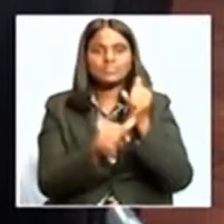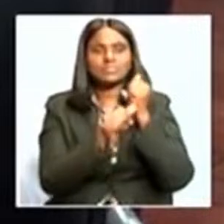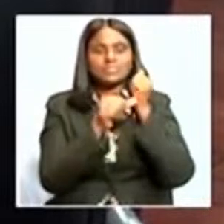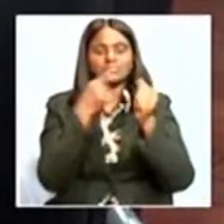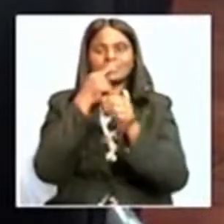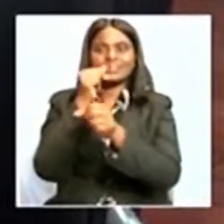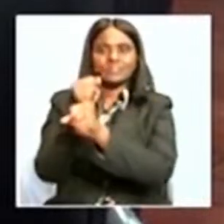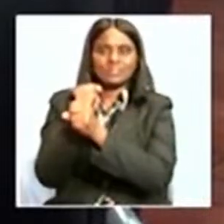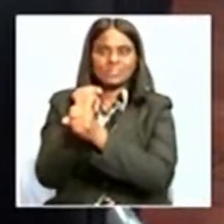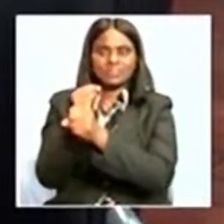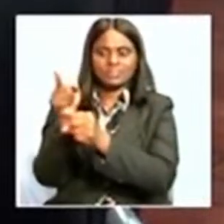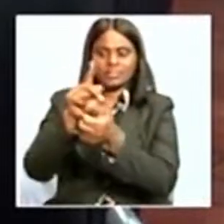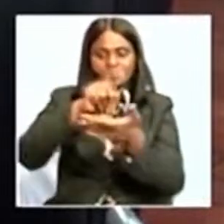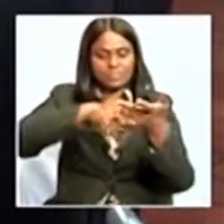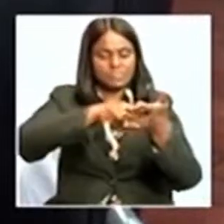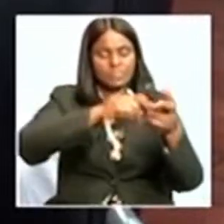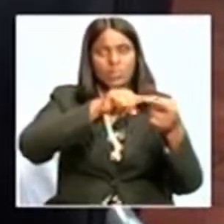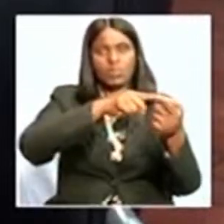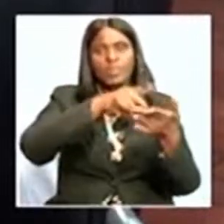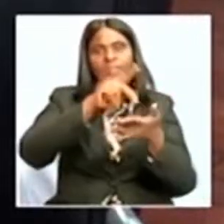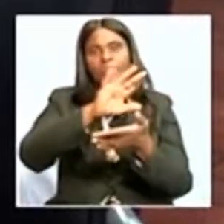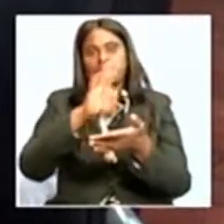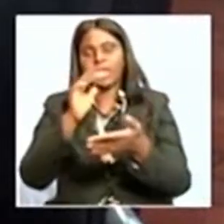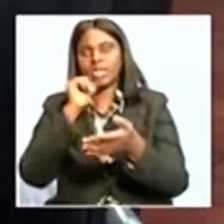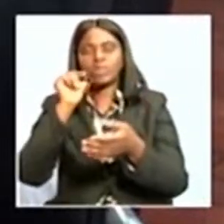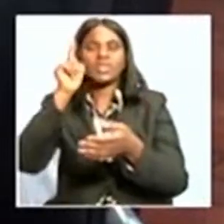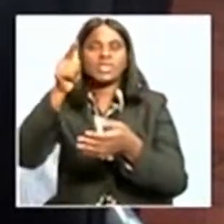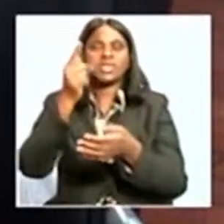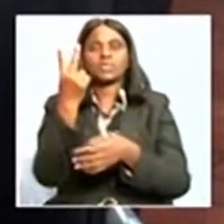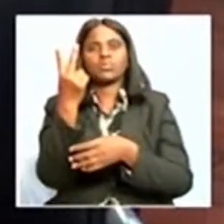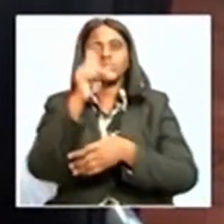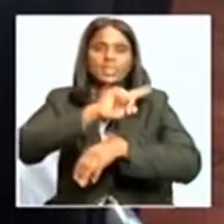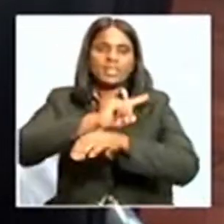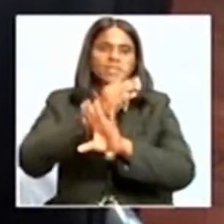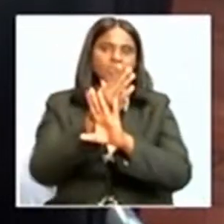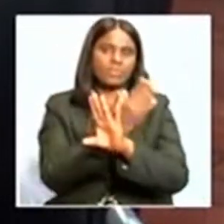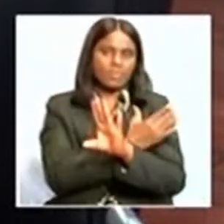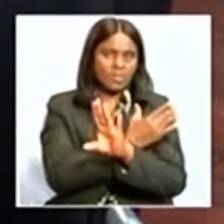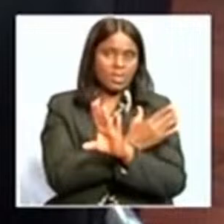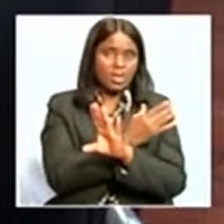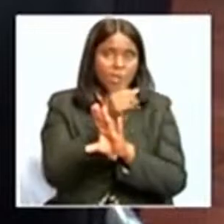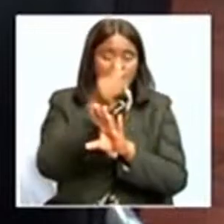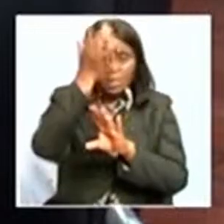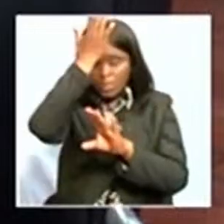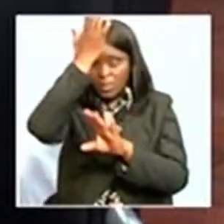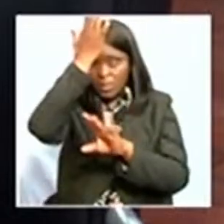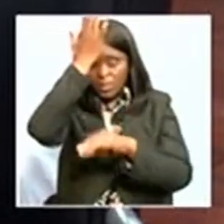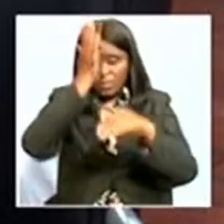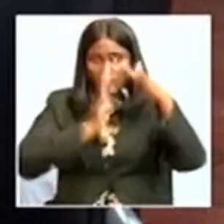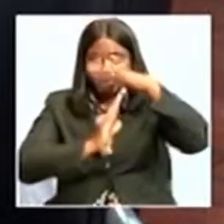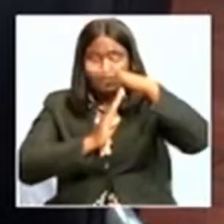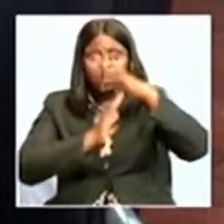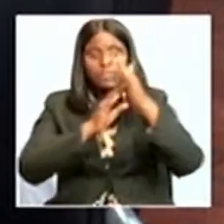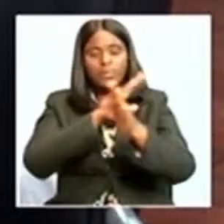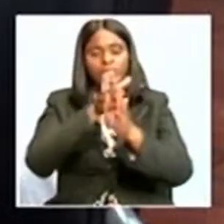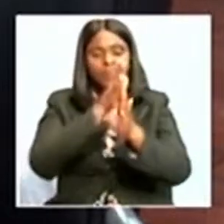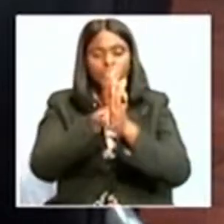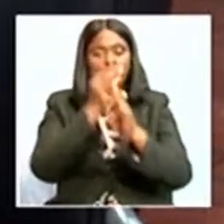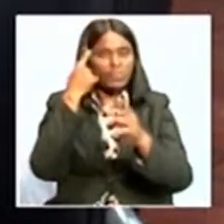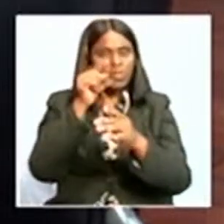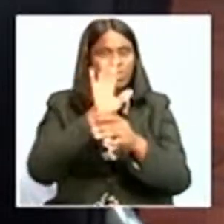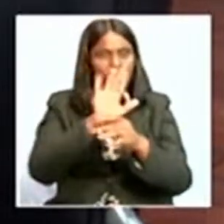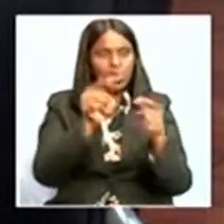withholds tax to remit the tax not later than 2 days before the due date specified for the